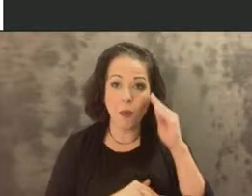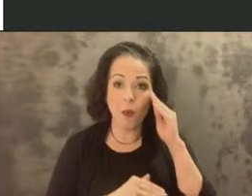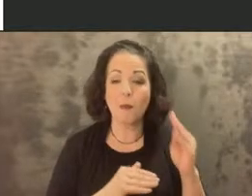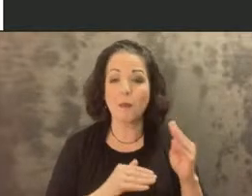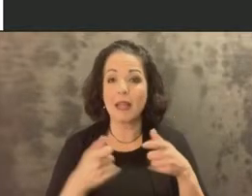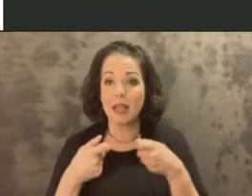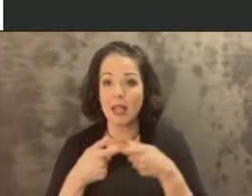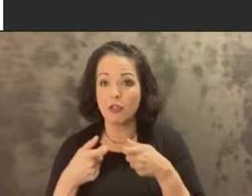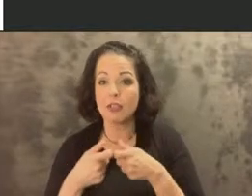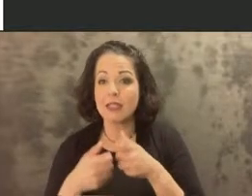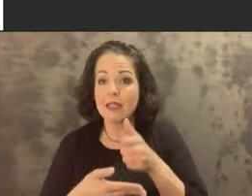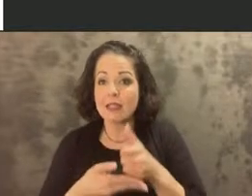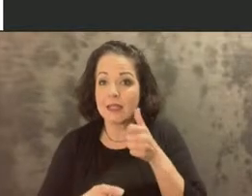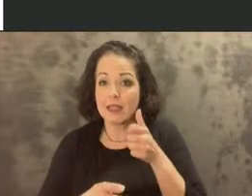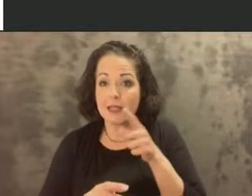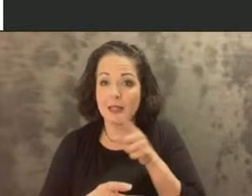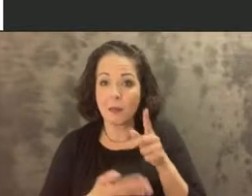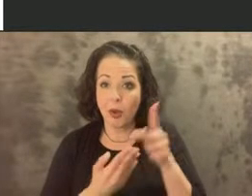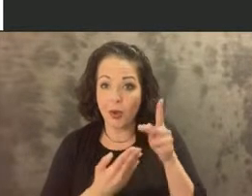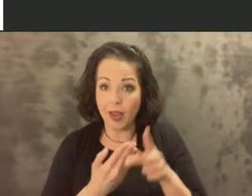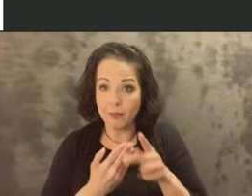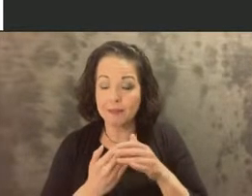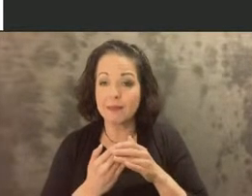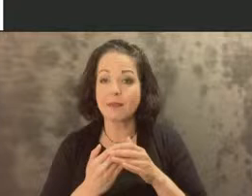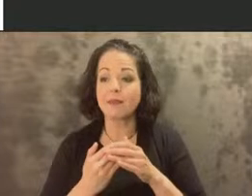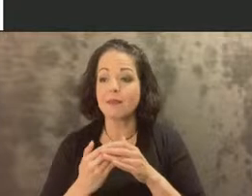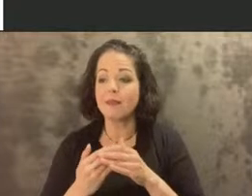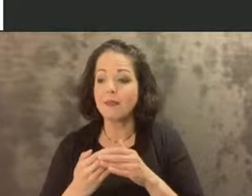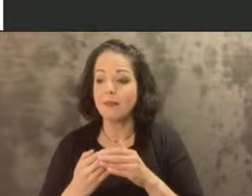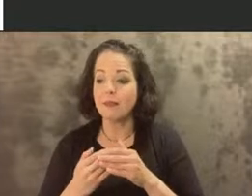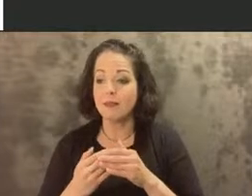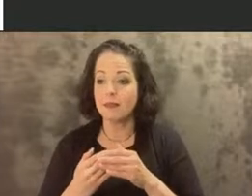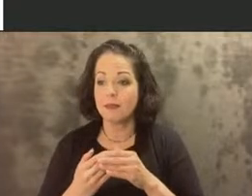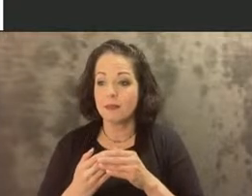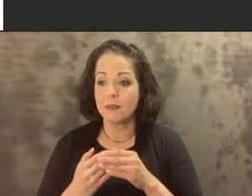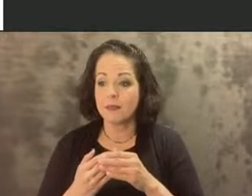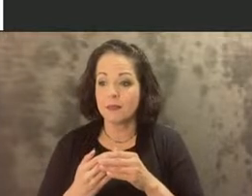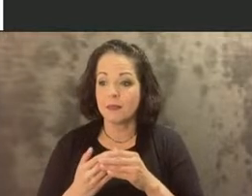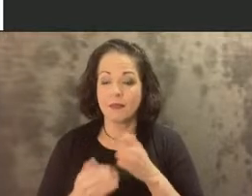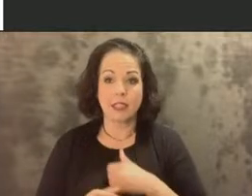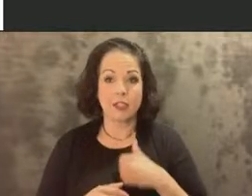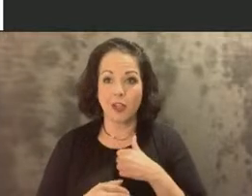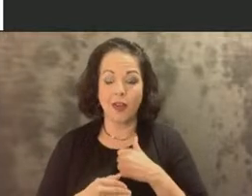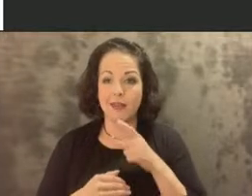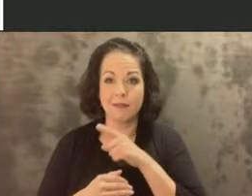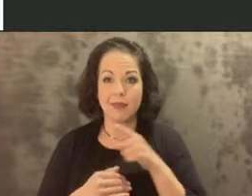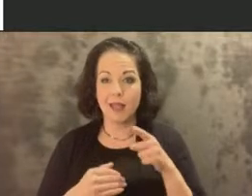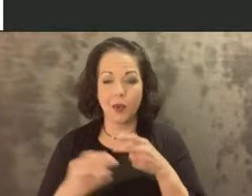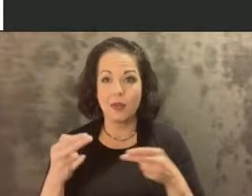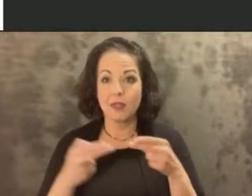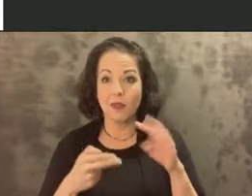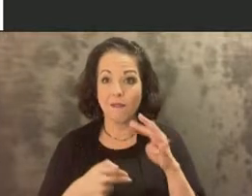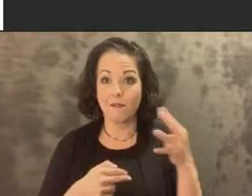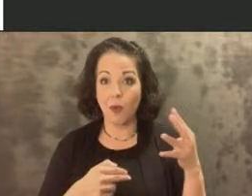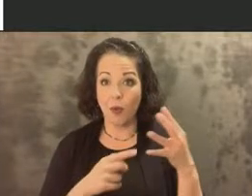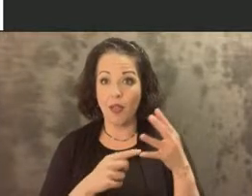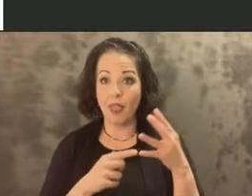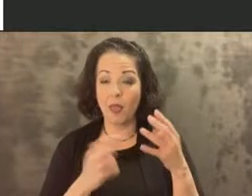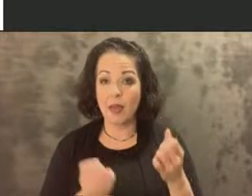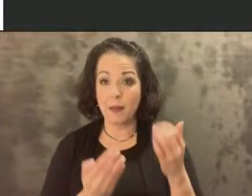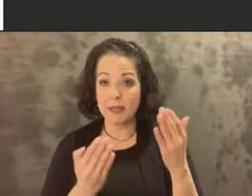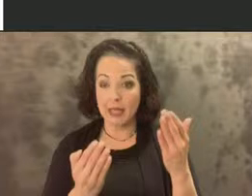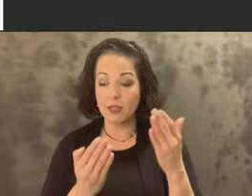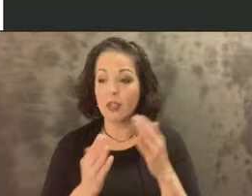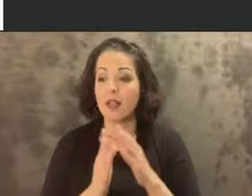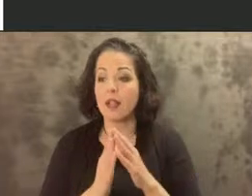program. Can we go to the next slide? Sorry, there was a 4th recommendation.